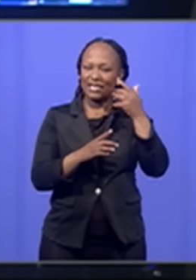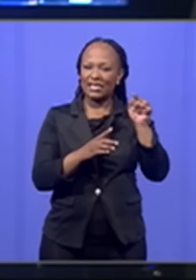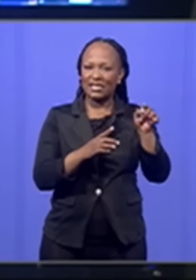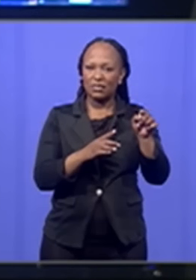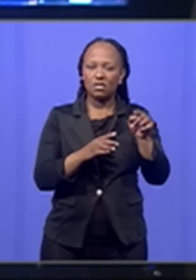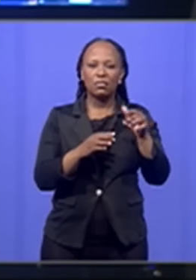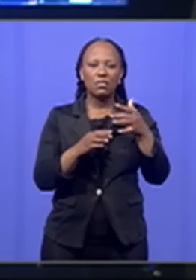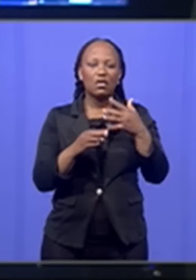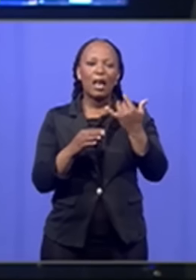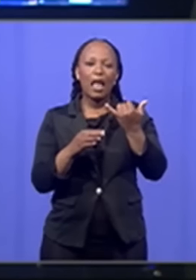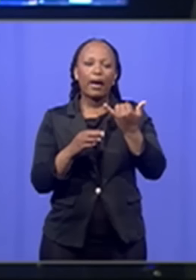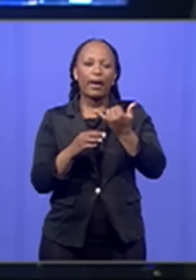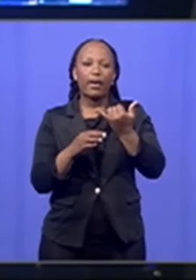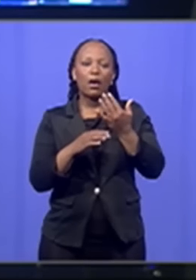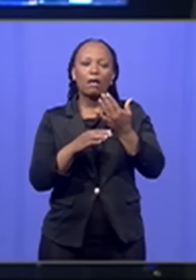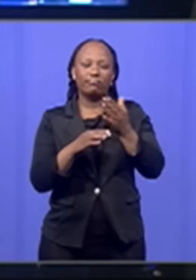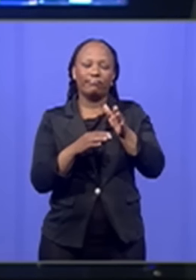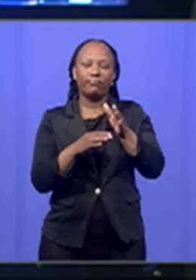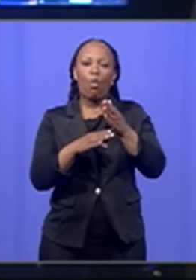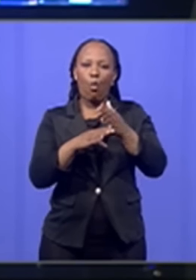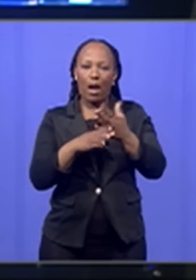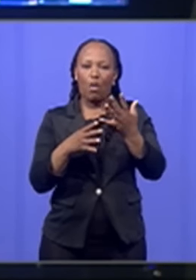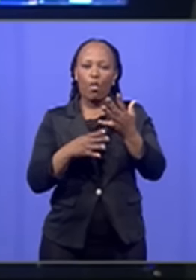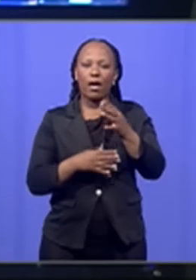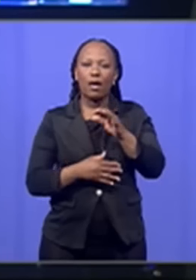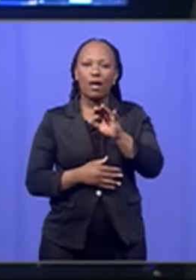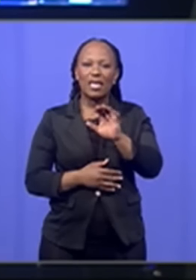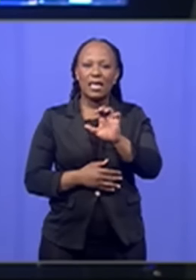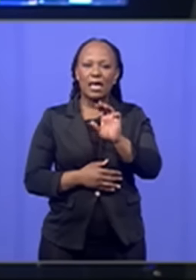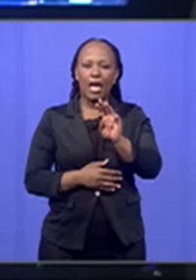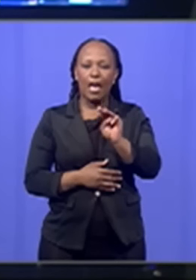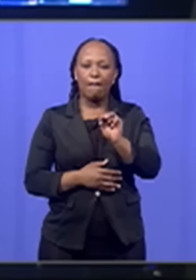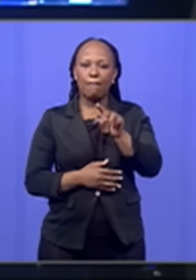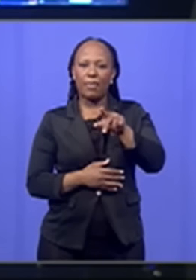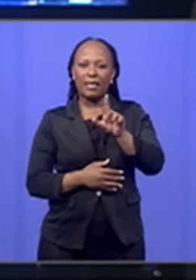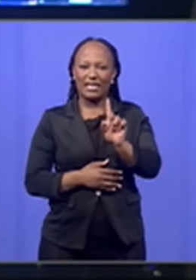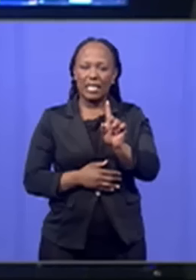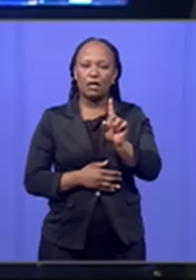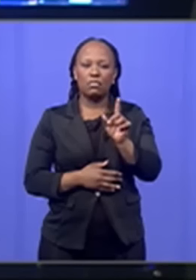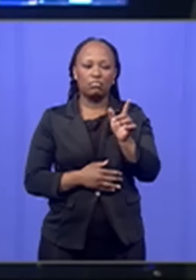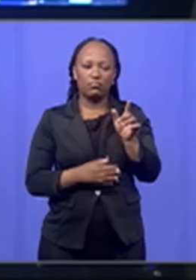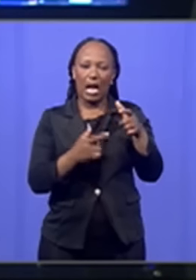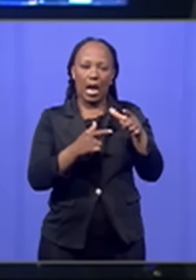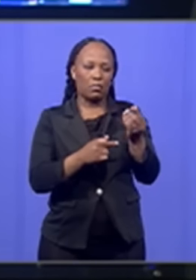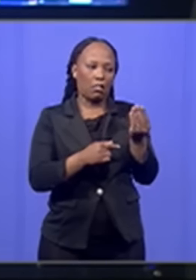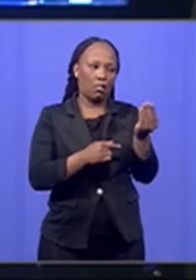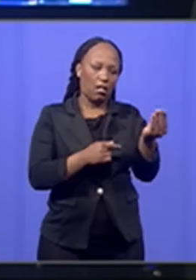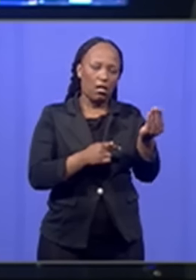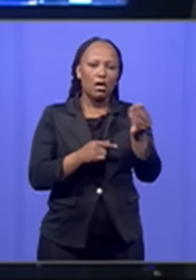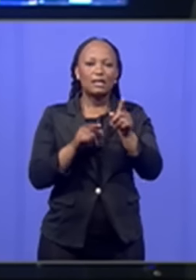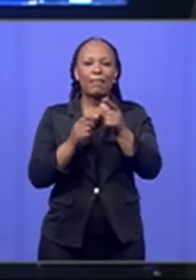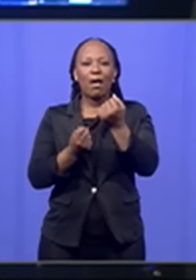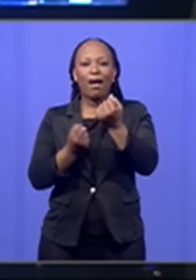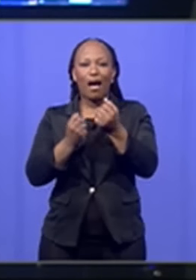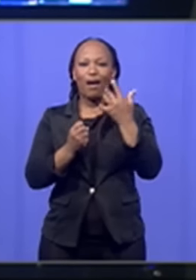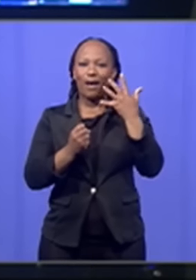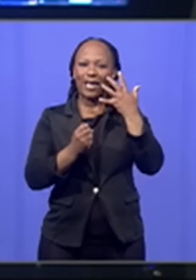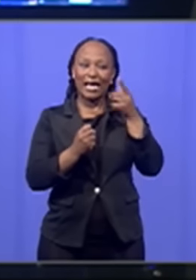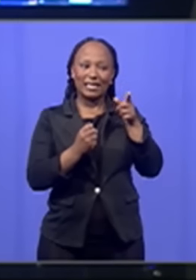jwalo ka batho ba thontsweng EMPD le ho thusa ho kenya mabone a matala makoloing a khampani ya tshireletso ya Matlala. Hloho le